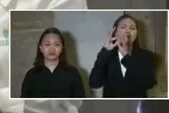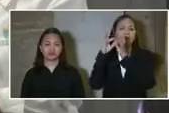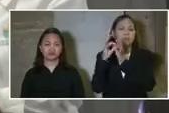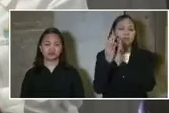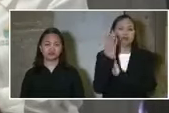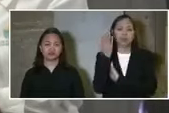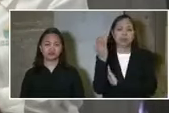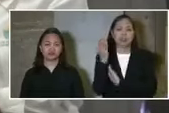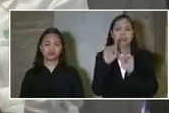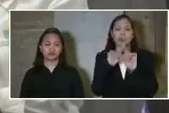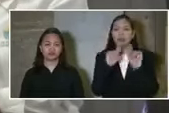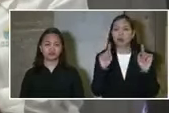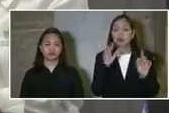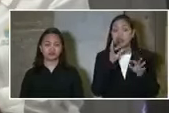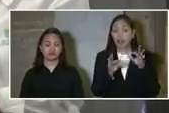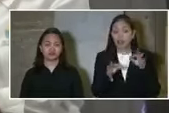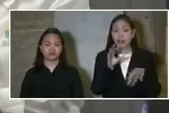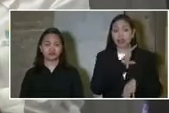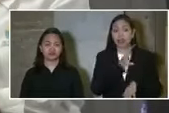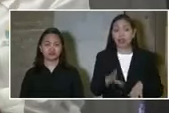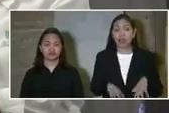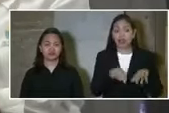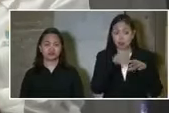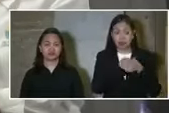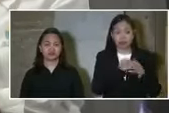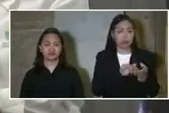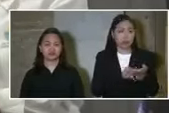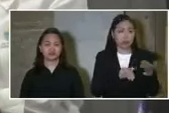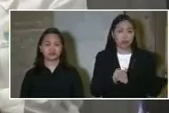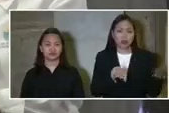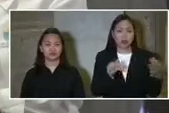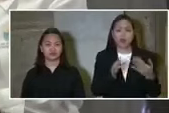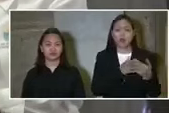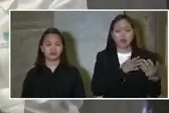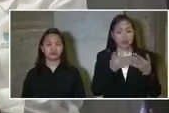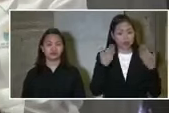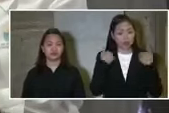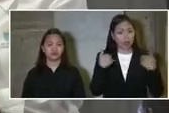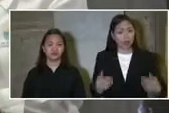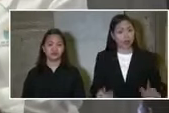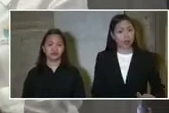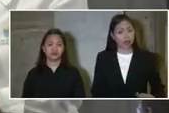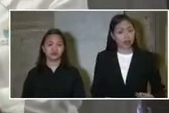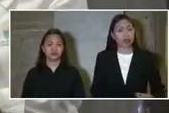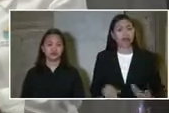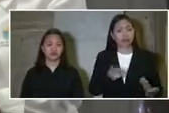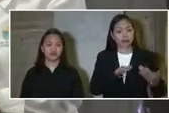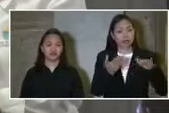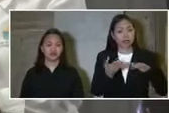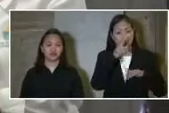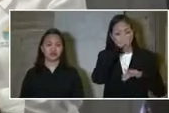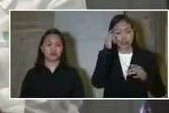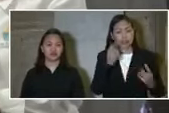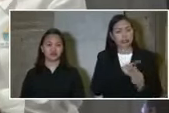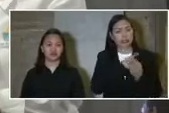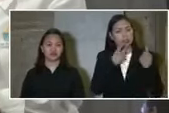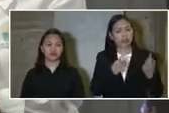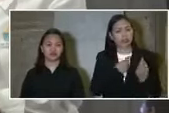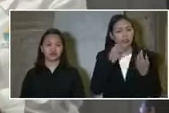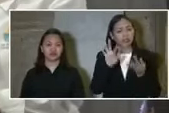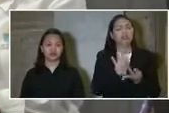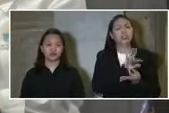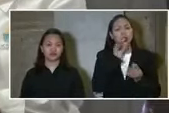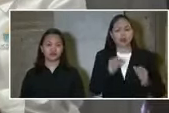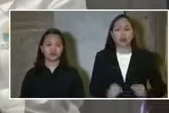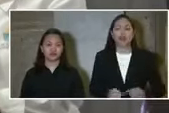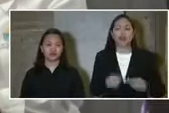if Christ is in you, although the body is dead because of sin, the Spirit is alive because